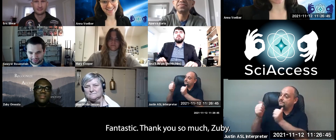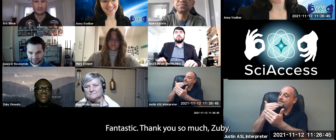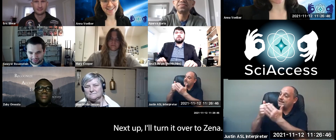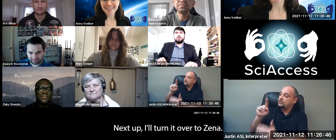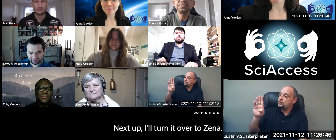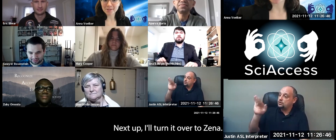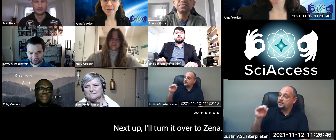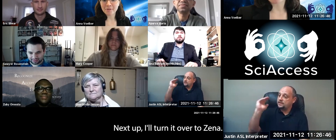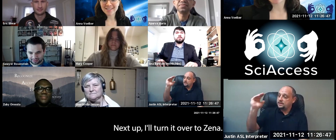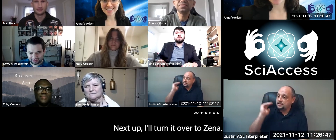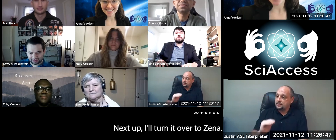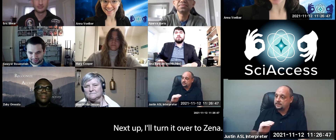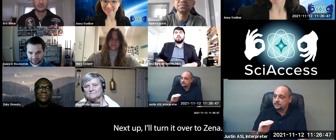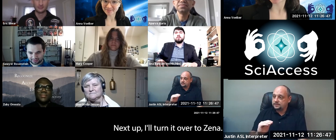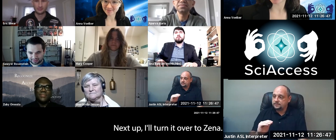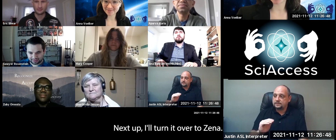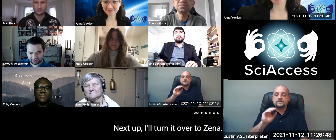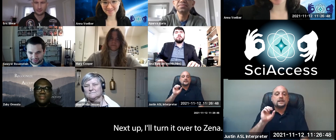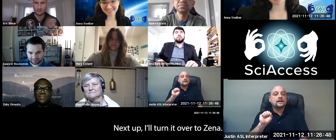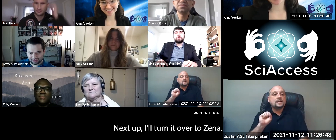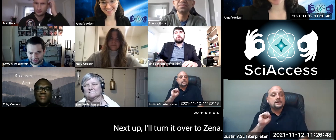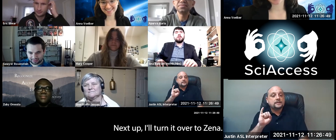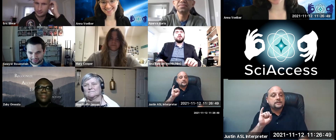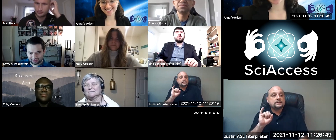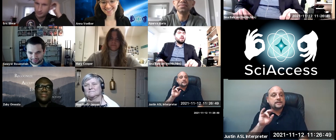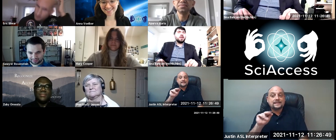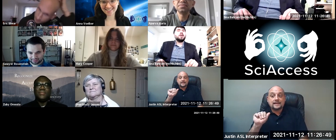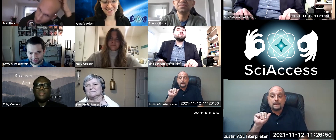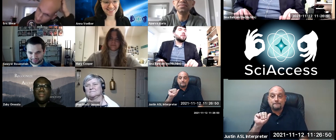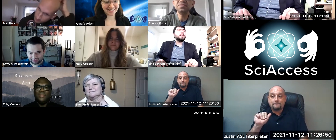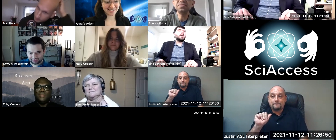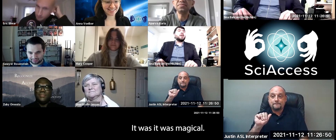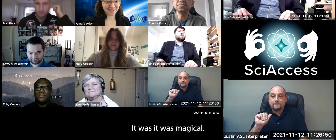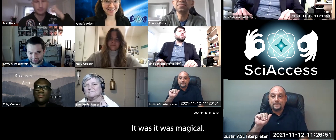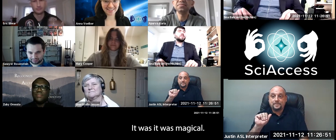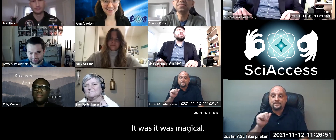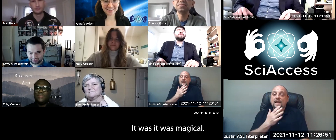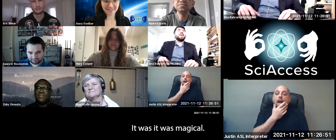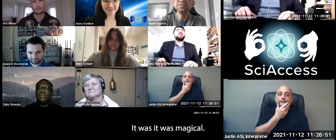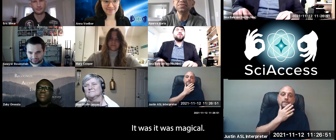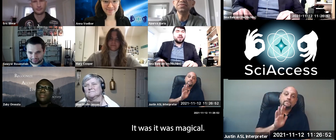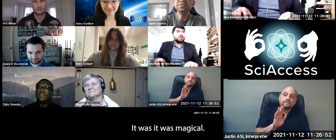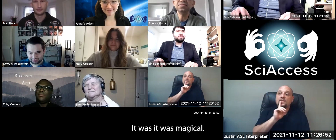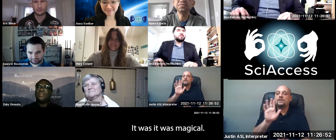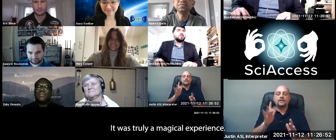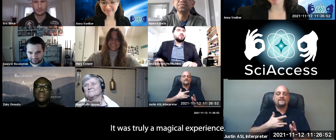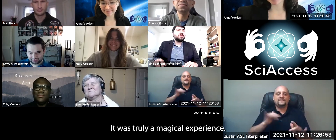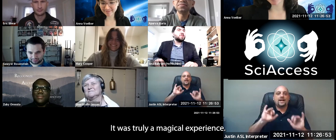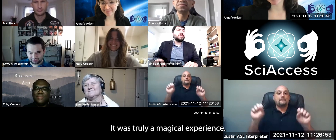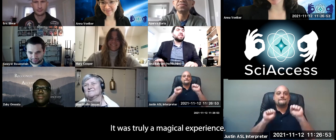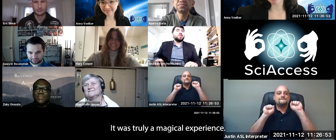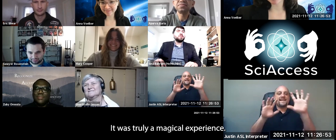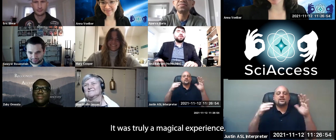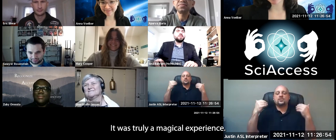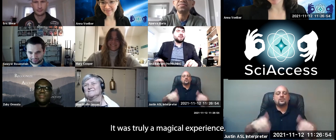Zuby. Next up, I'll turn it over to Sina. It was magical. It was